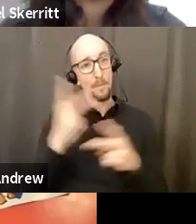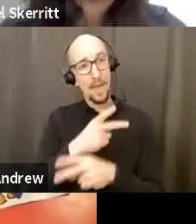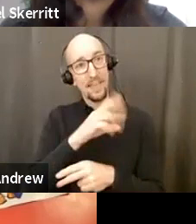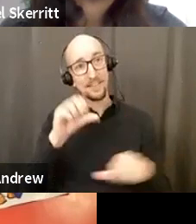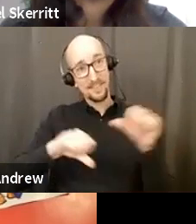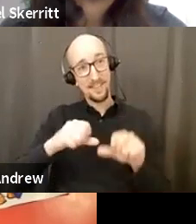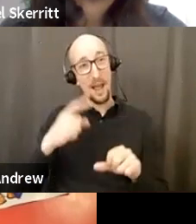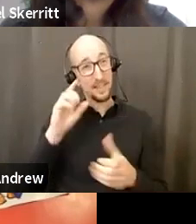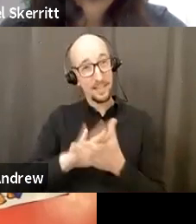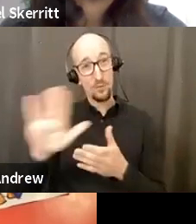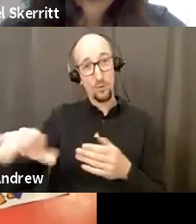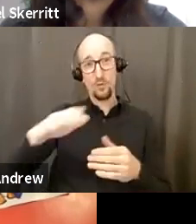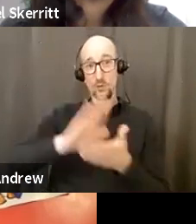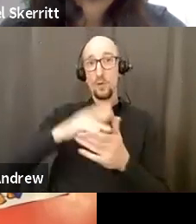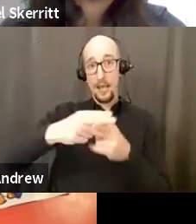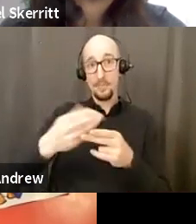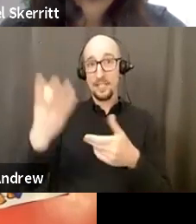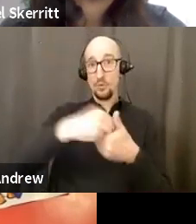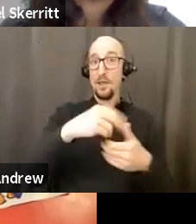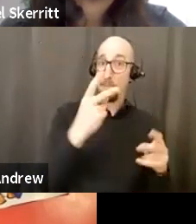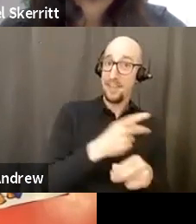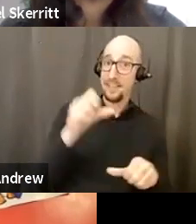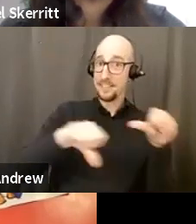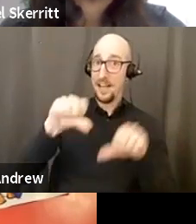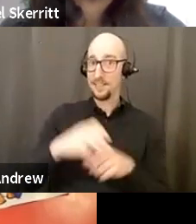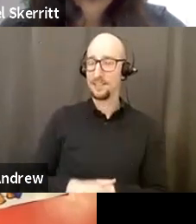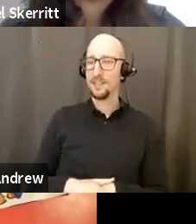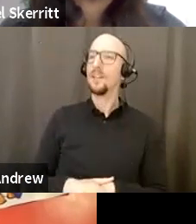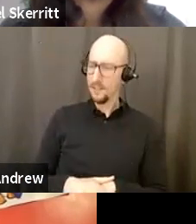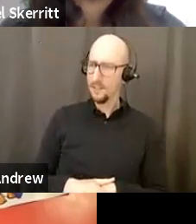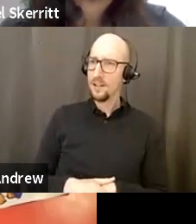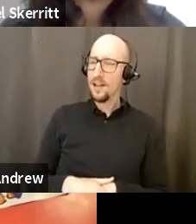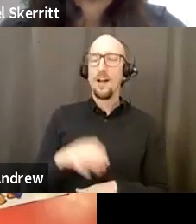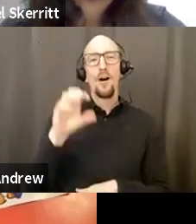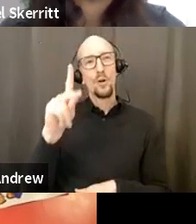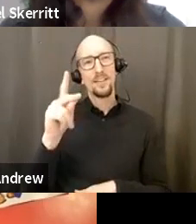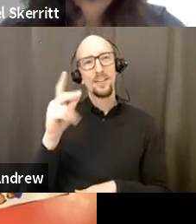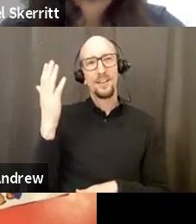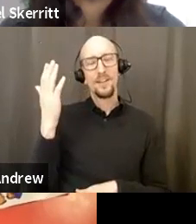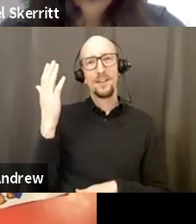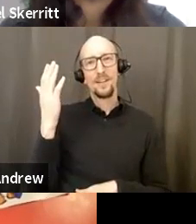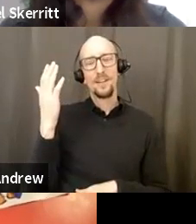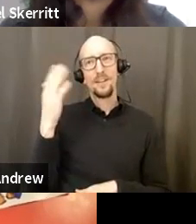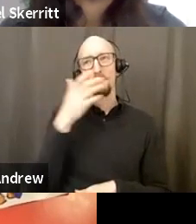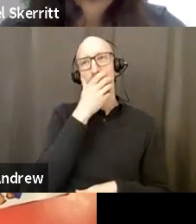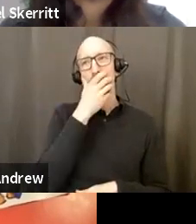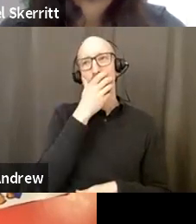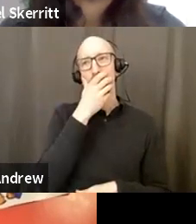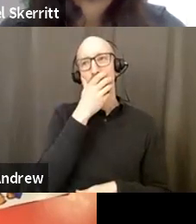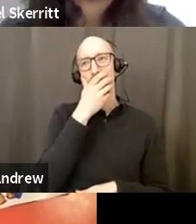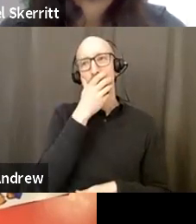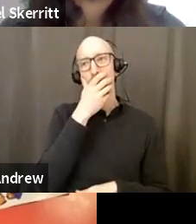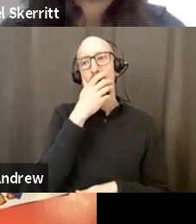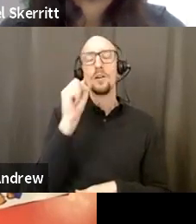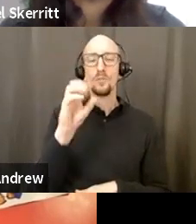of your school name. It does. Yeah. Why wouldn't we want to elevate a subject that is like certainly a